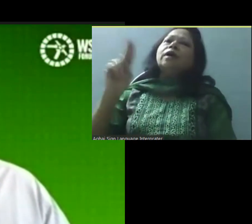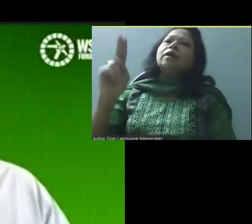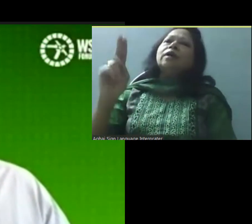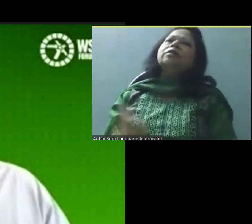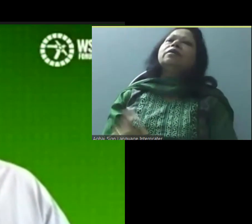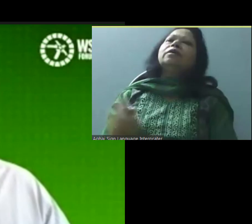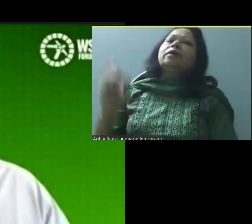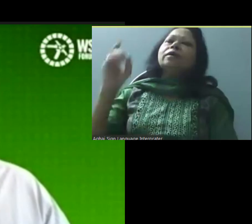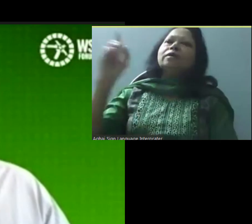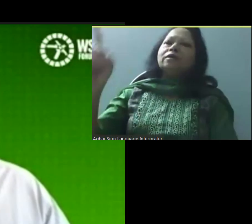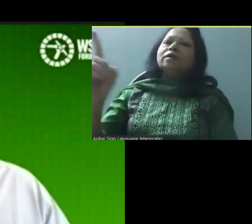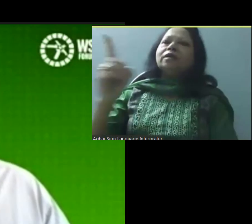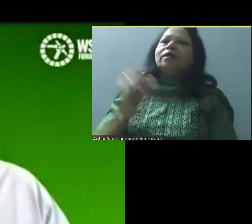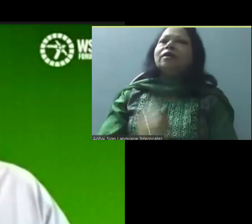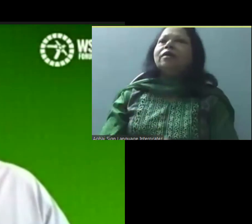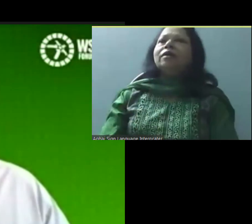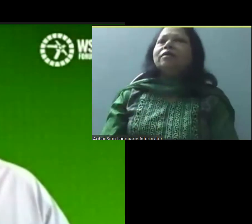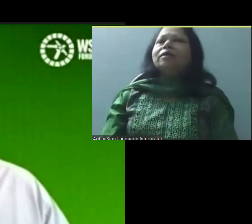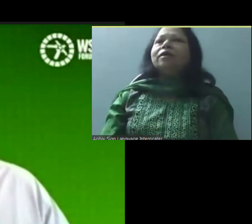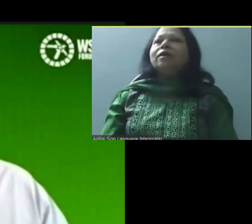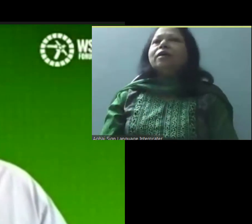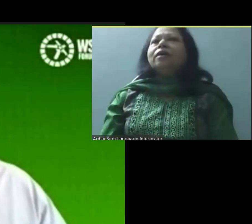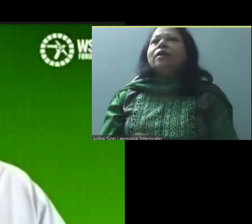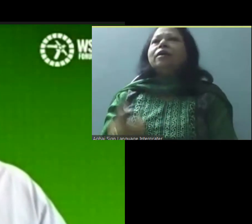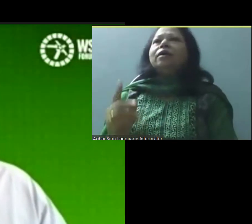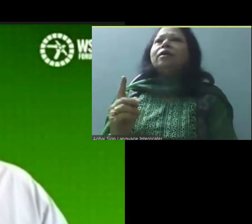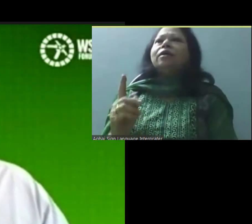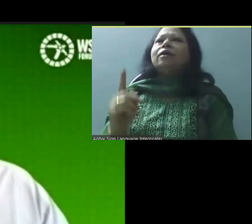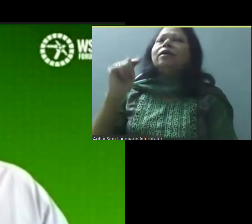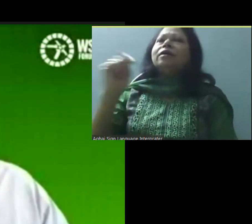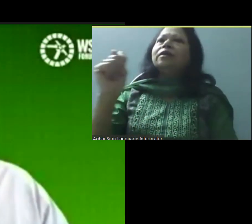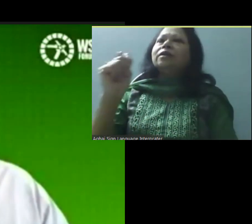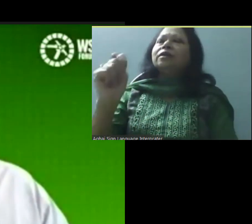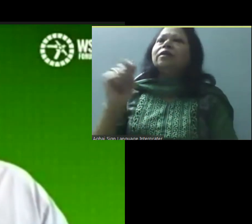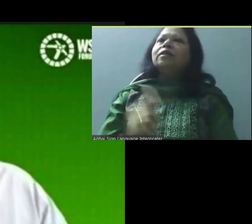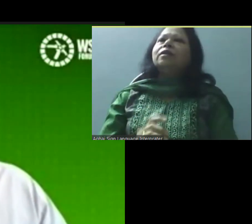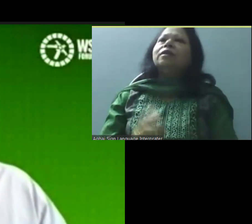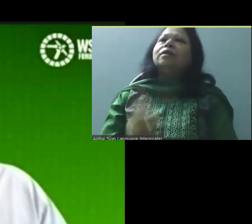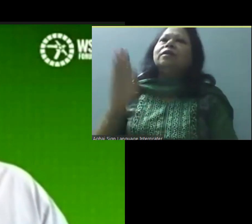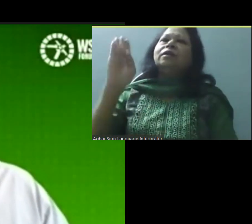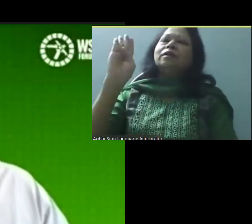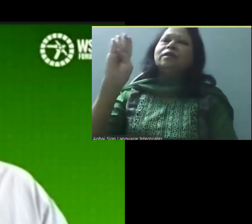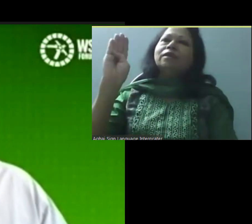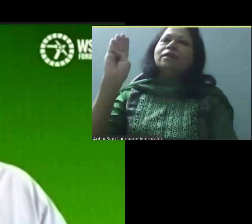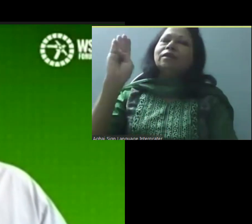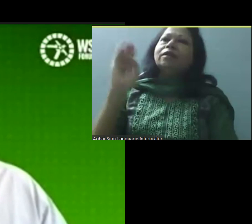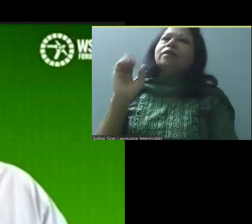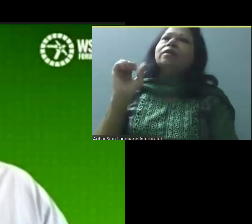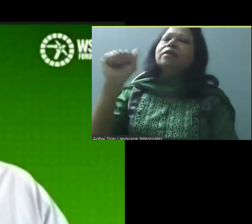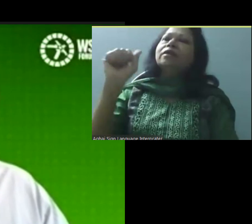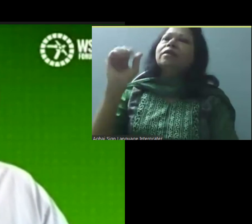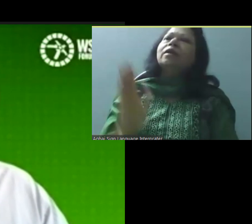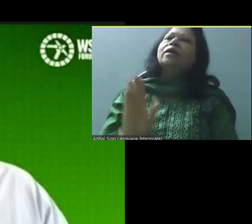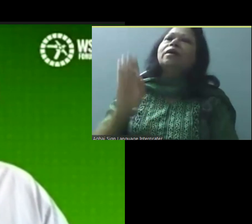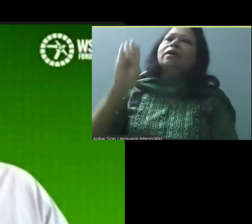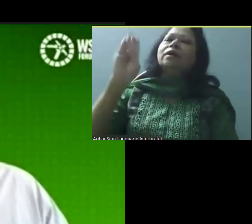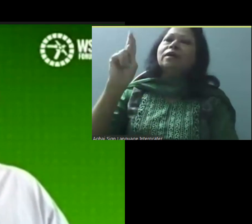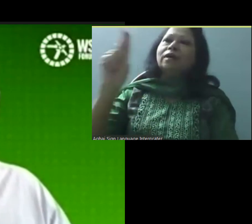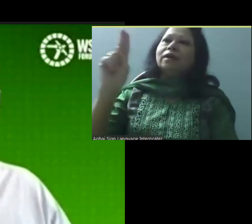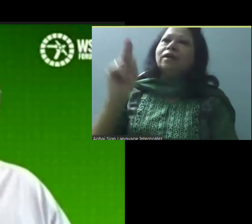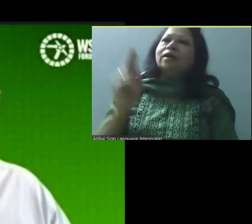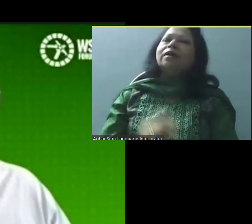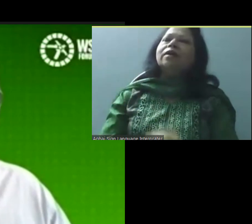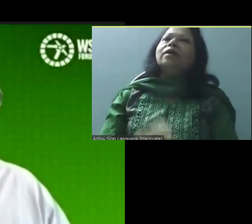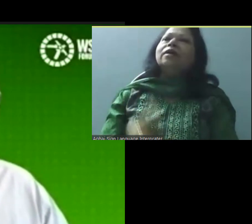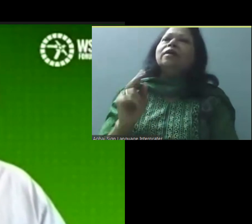his experiences with managing digital accessibility and higher education in this COVID-19 situation. So I hand